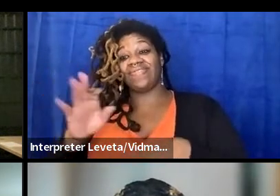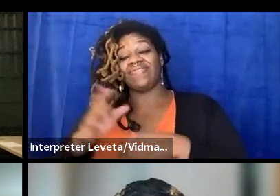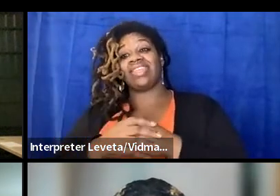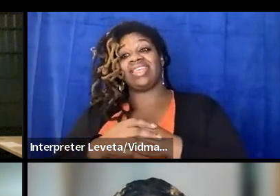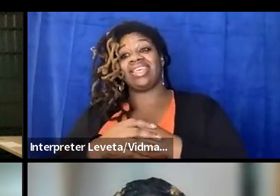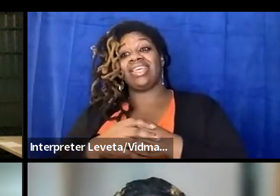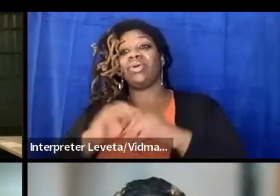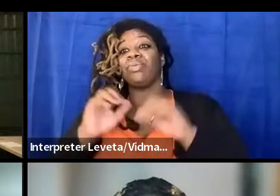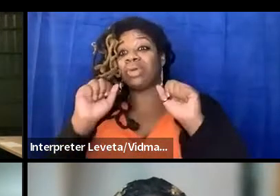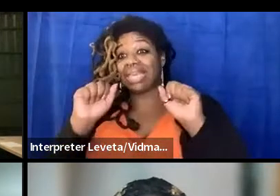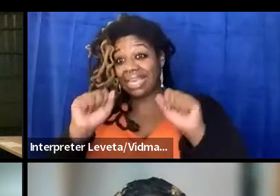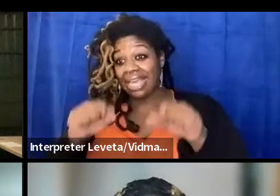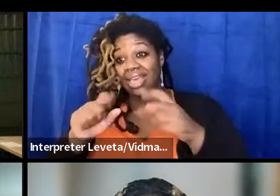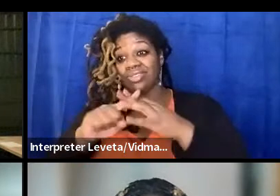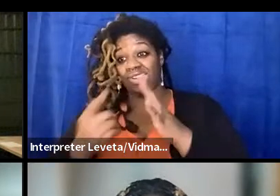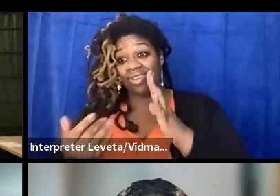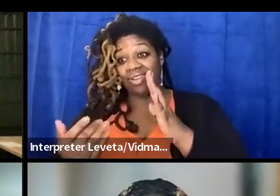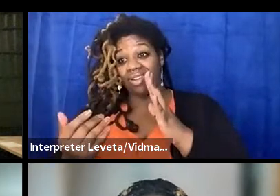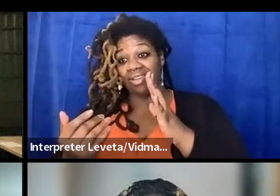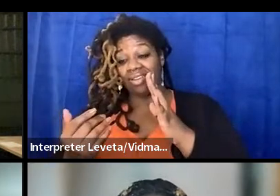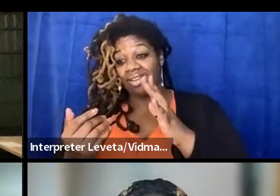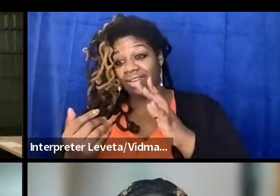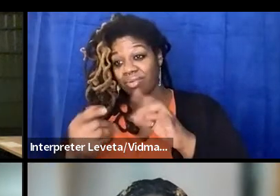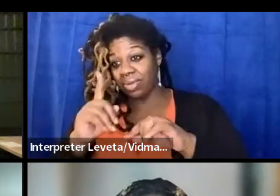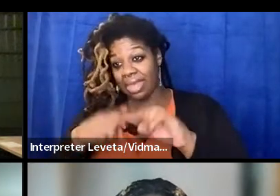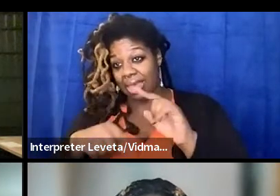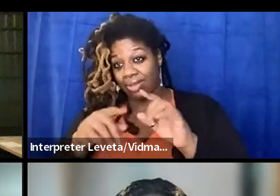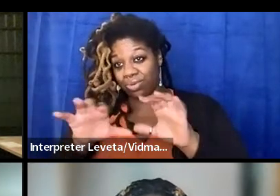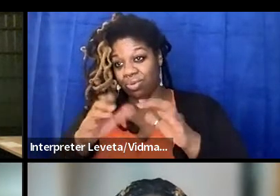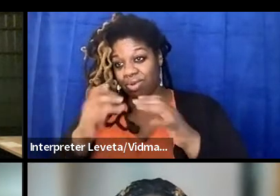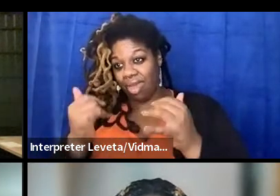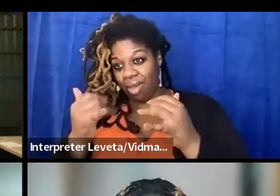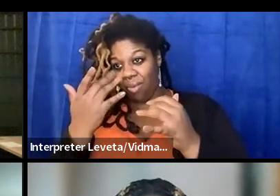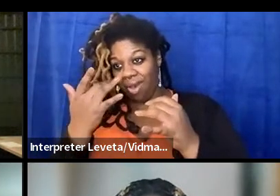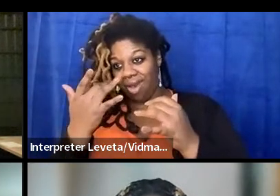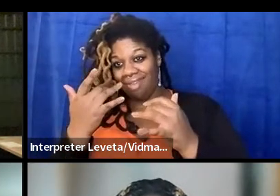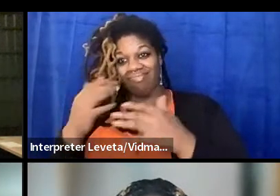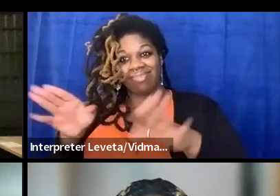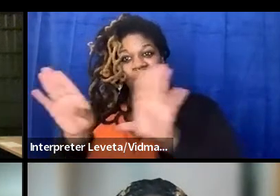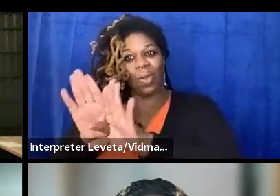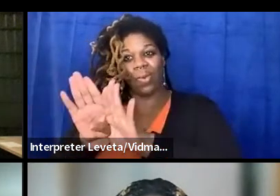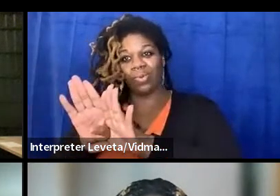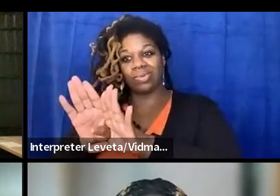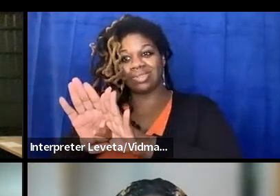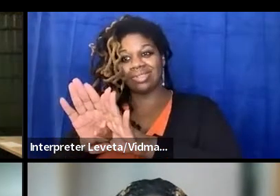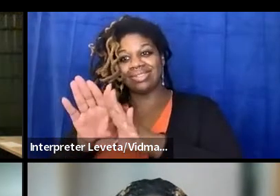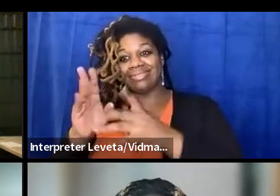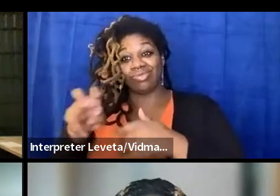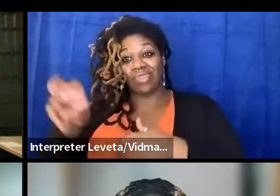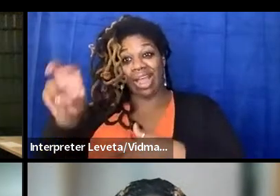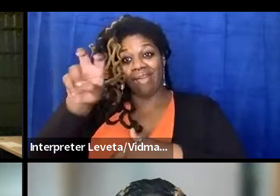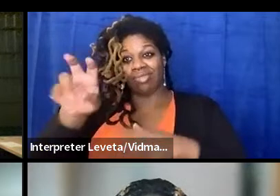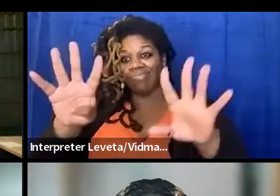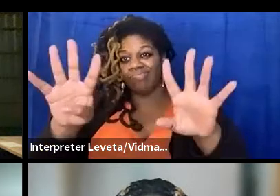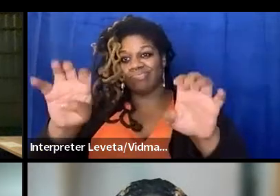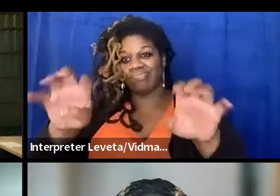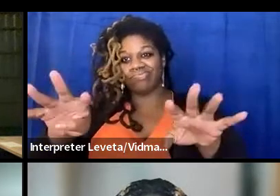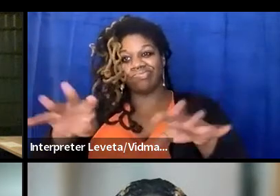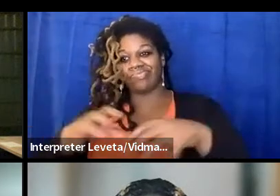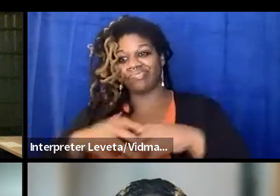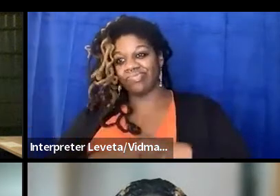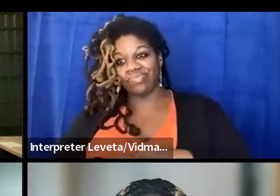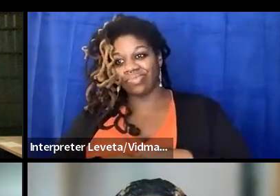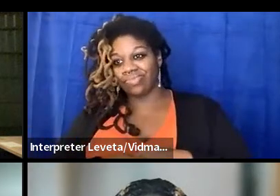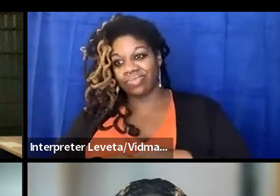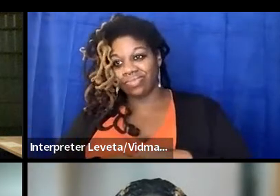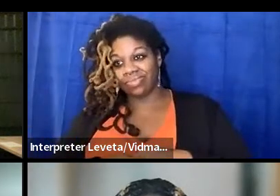actually closed. So, and I don't know the status of travel for the next year, at least at